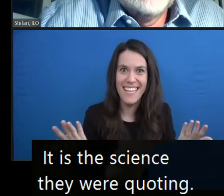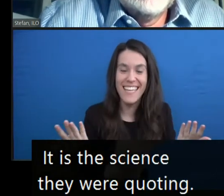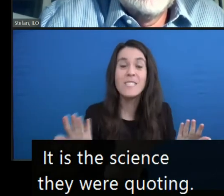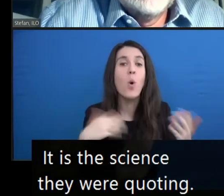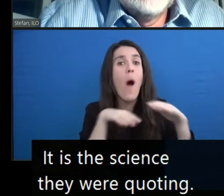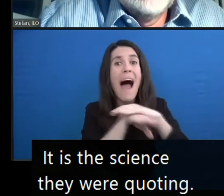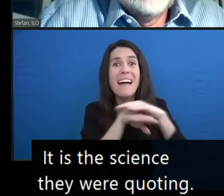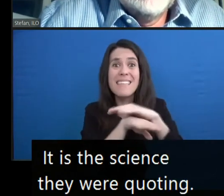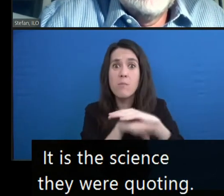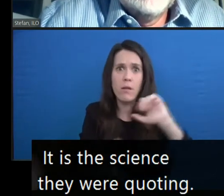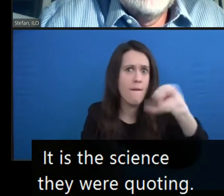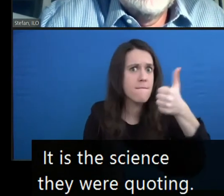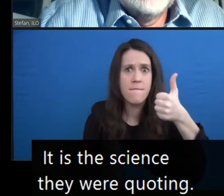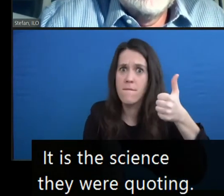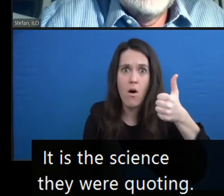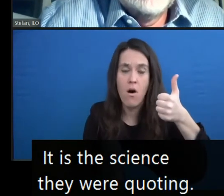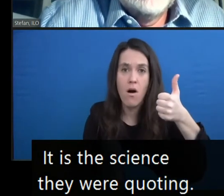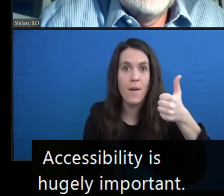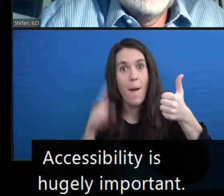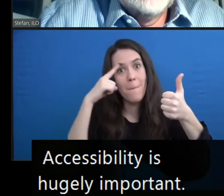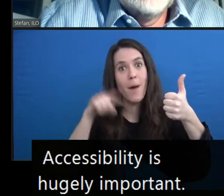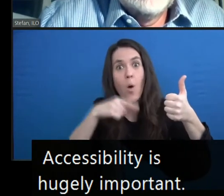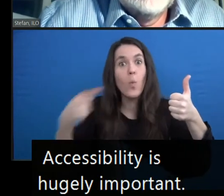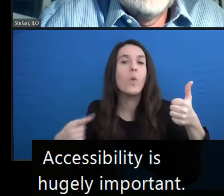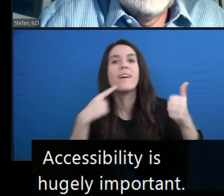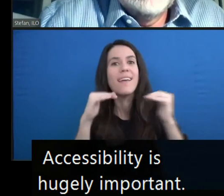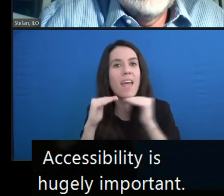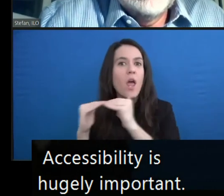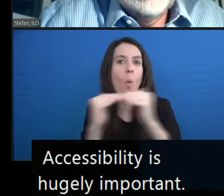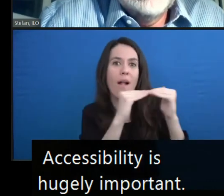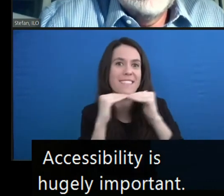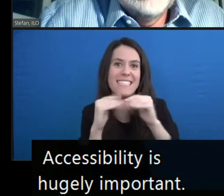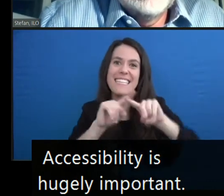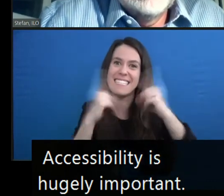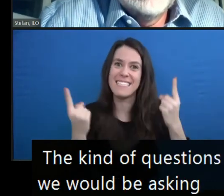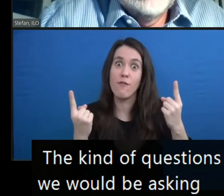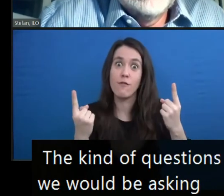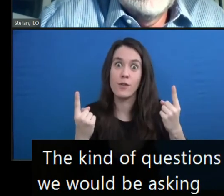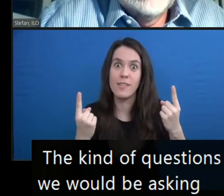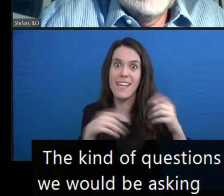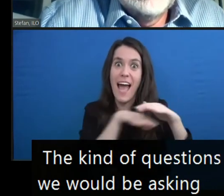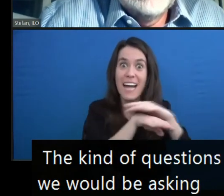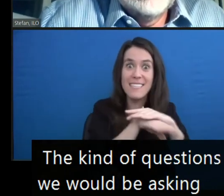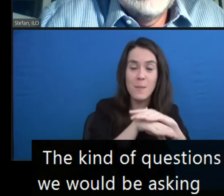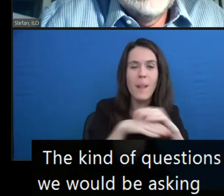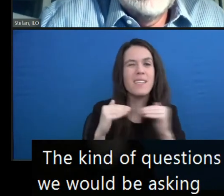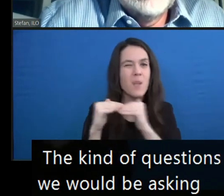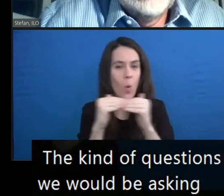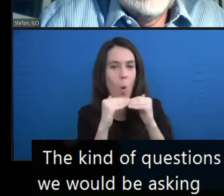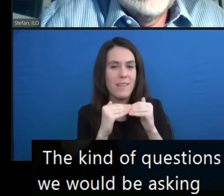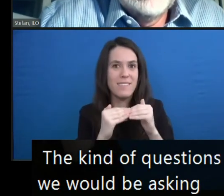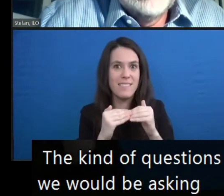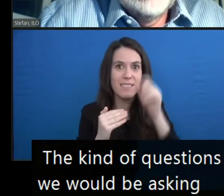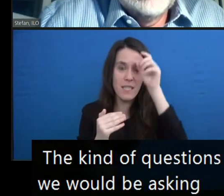important, but the kind of questions that we would be asking, you know, the companies that produce this these artificial